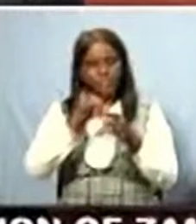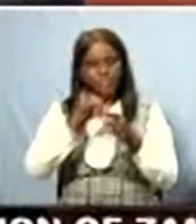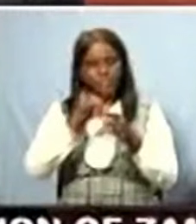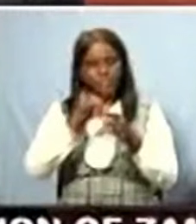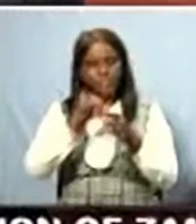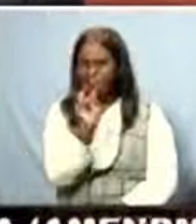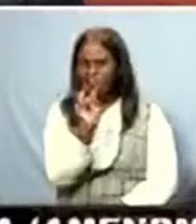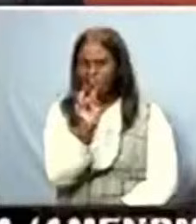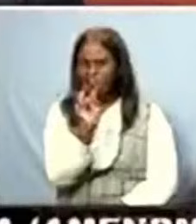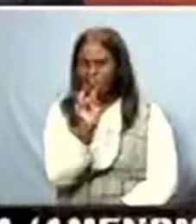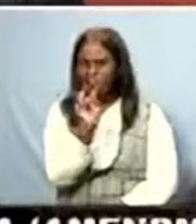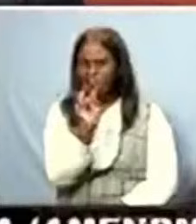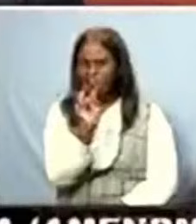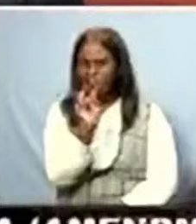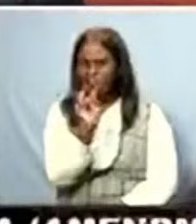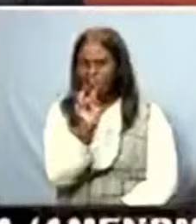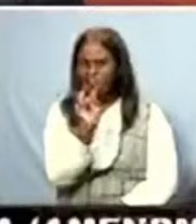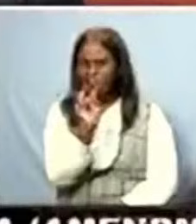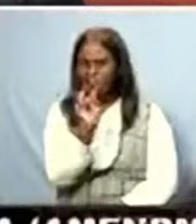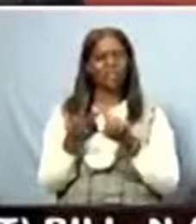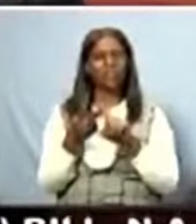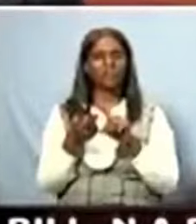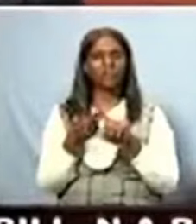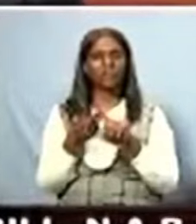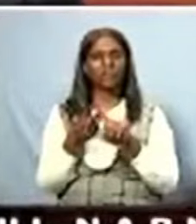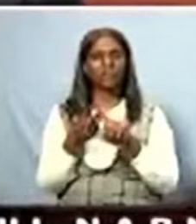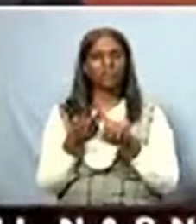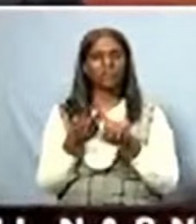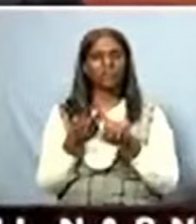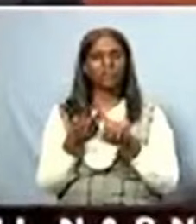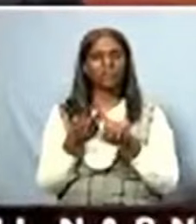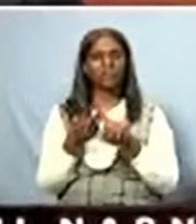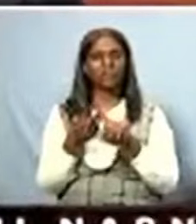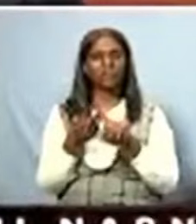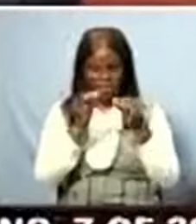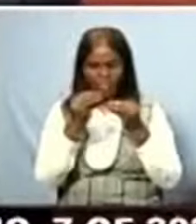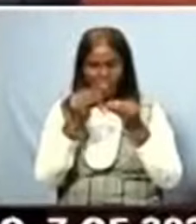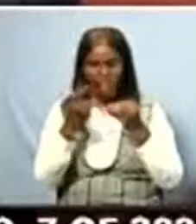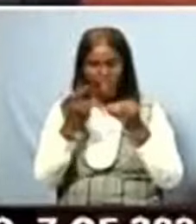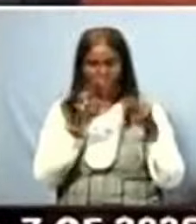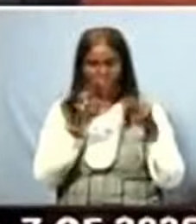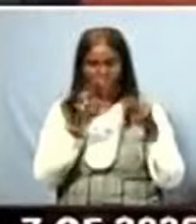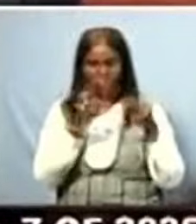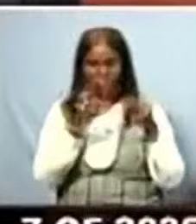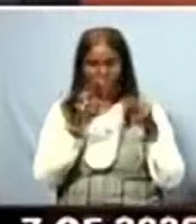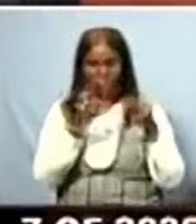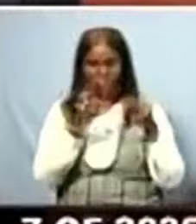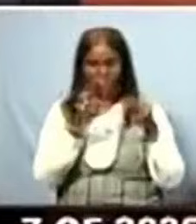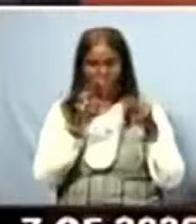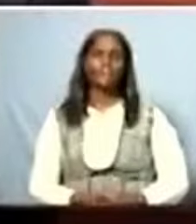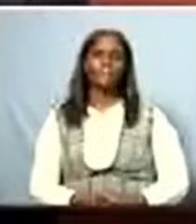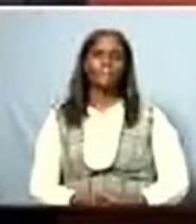run or the second one that will determine the number of seats?